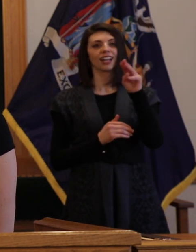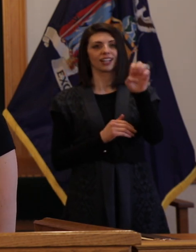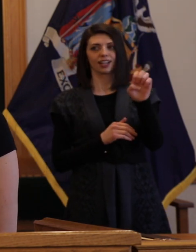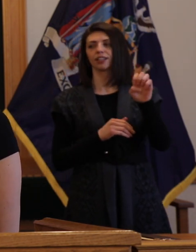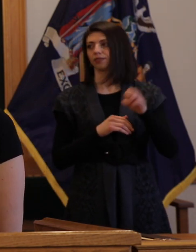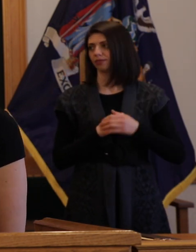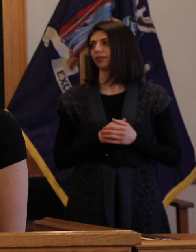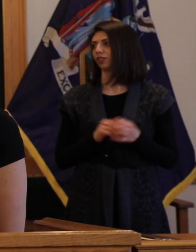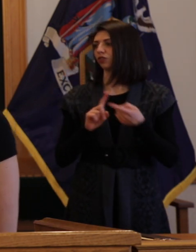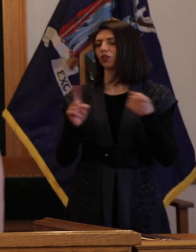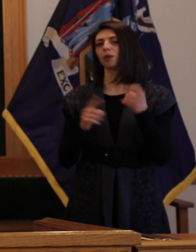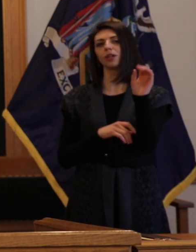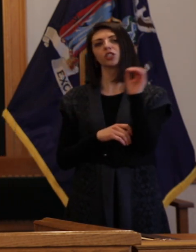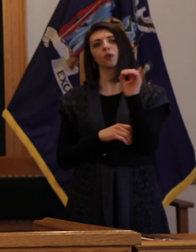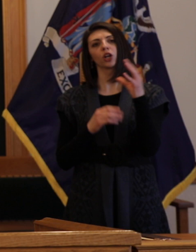Health Department.